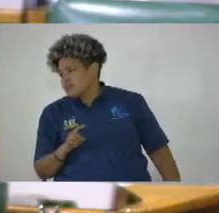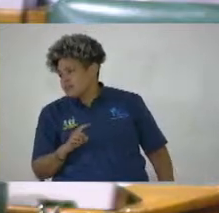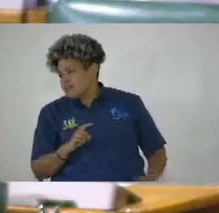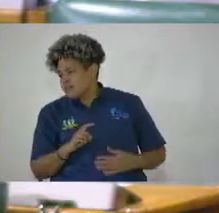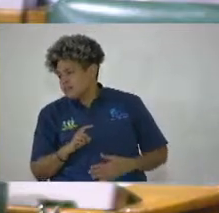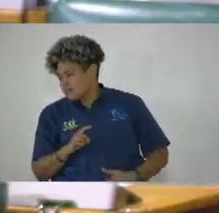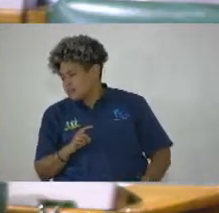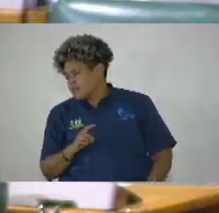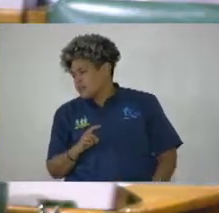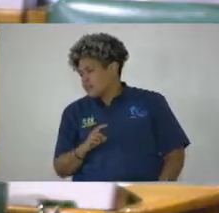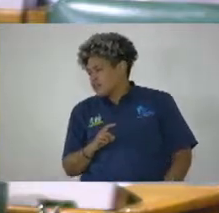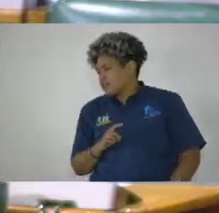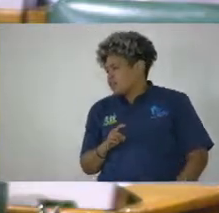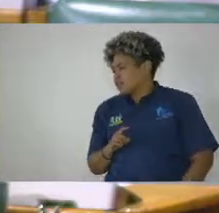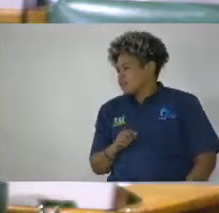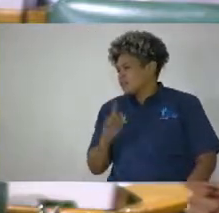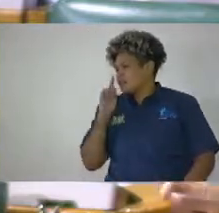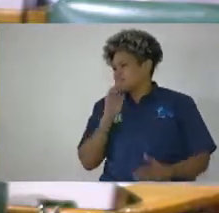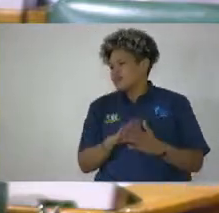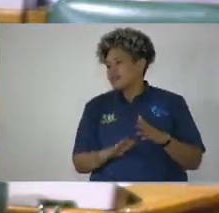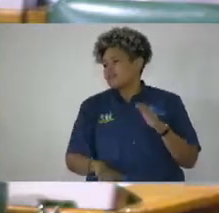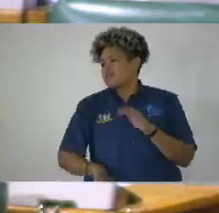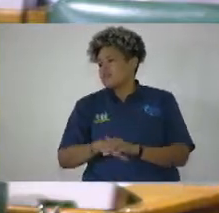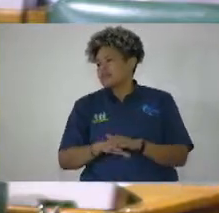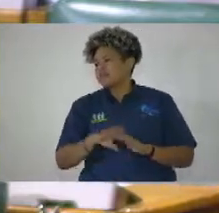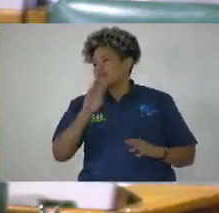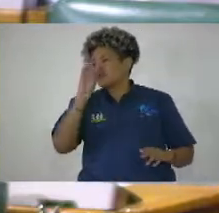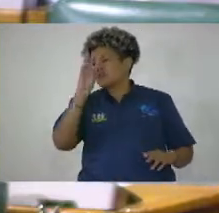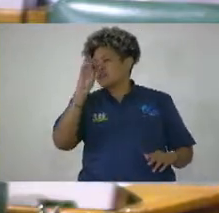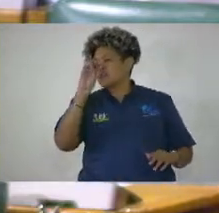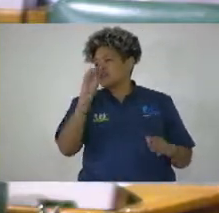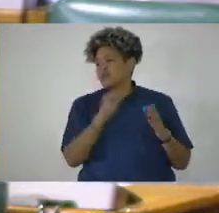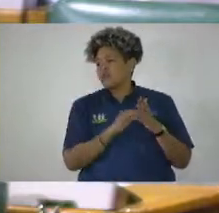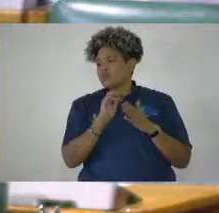I believe the maximum was $60,000.